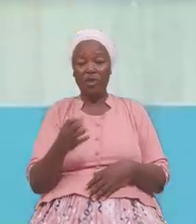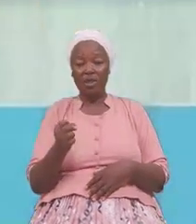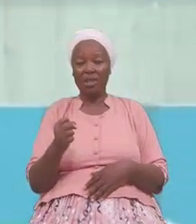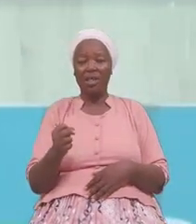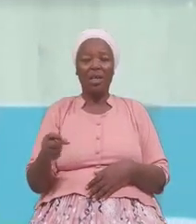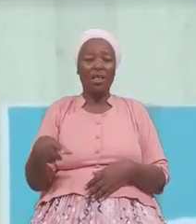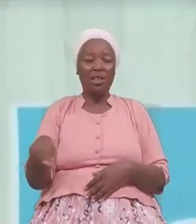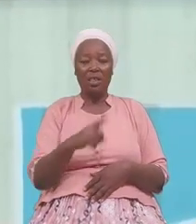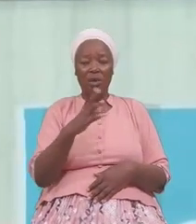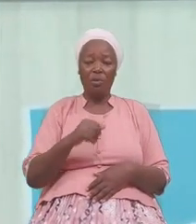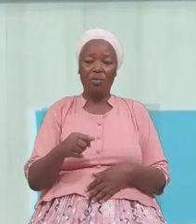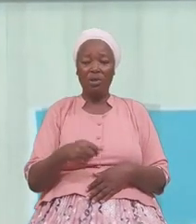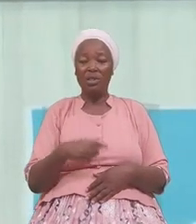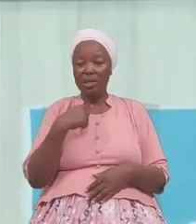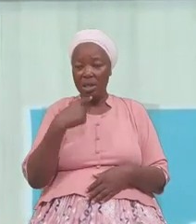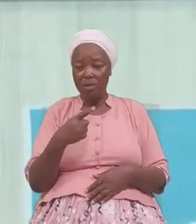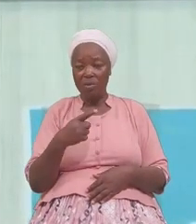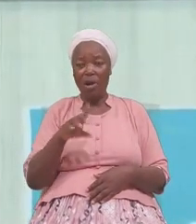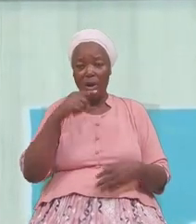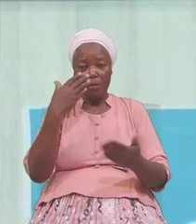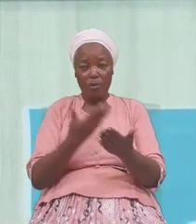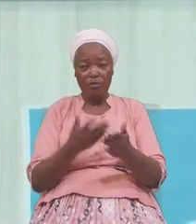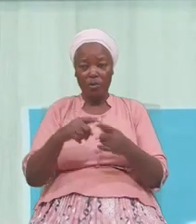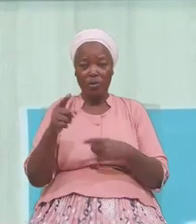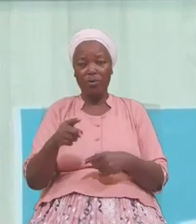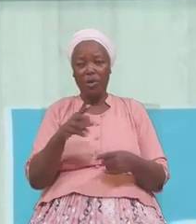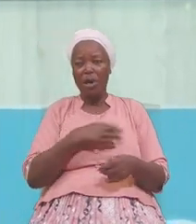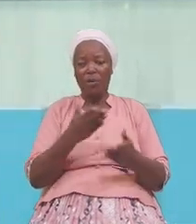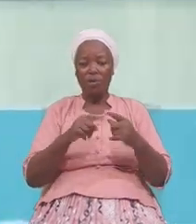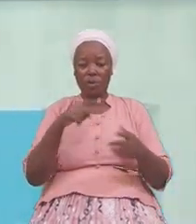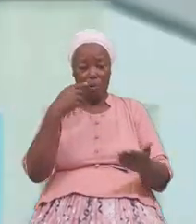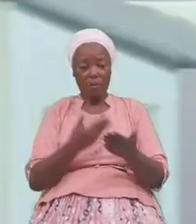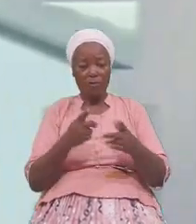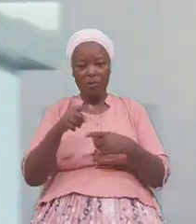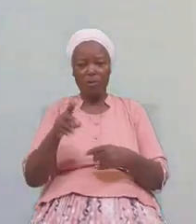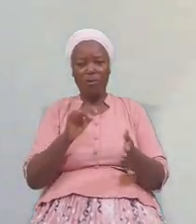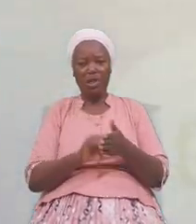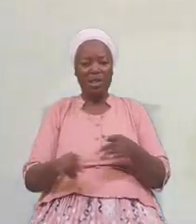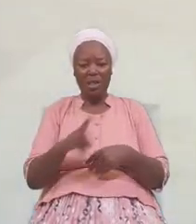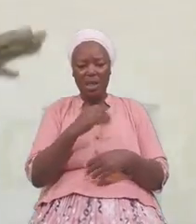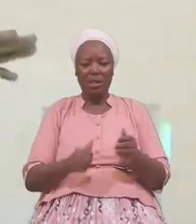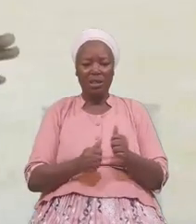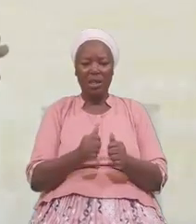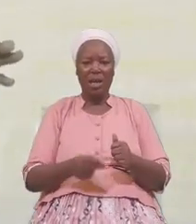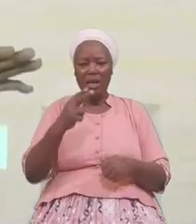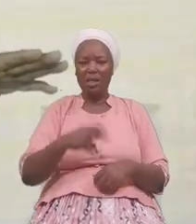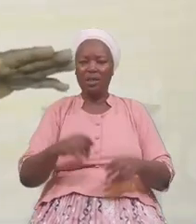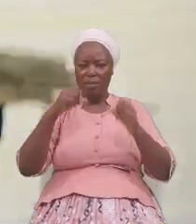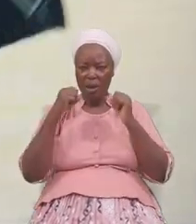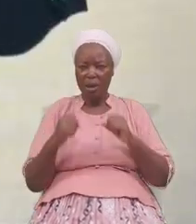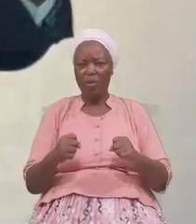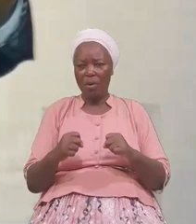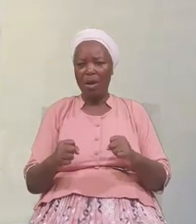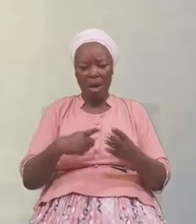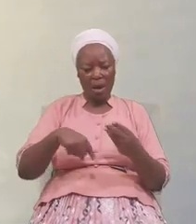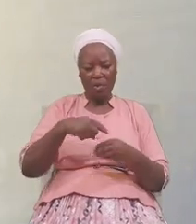they will prove to you, they will want to prove to you that they're the highest power